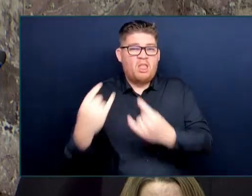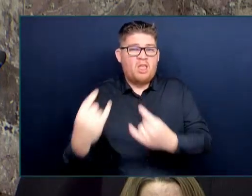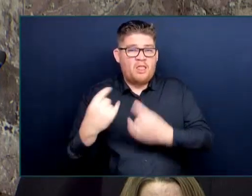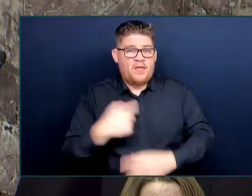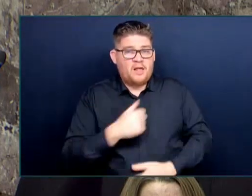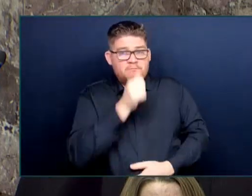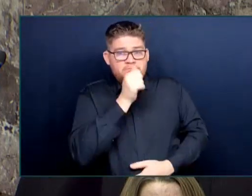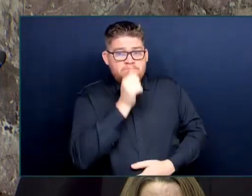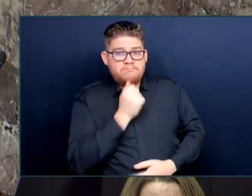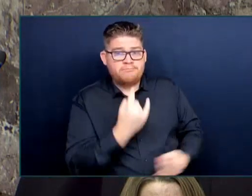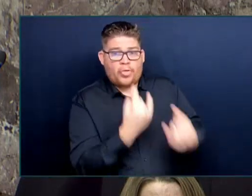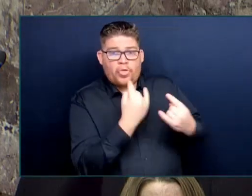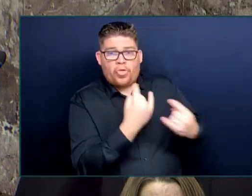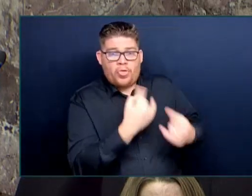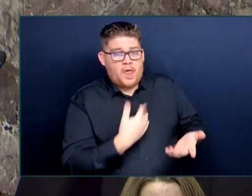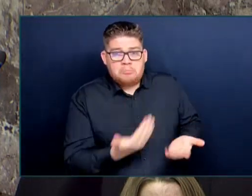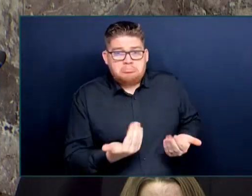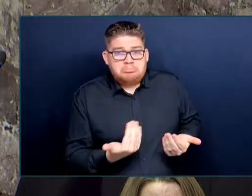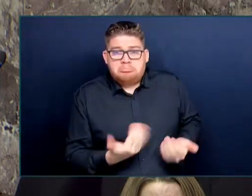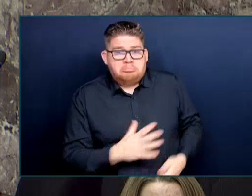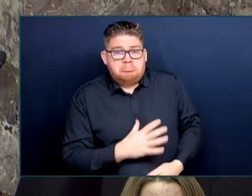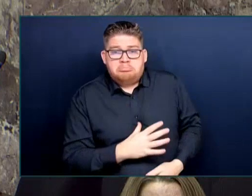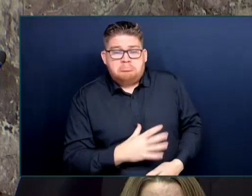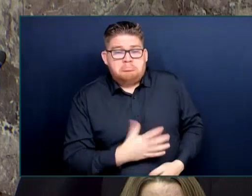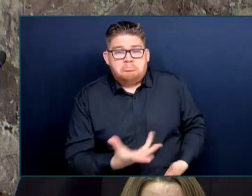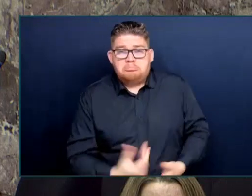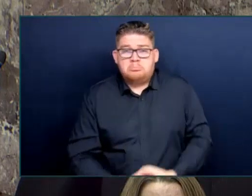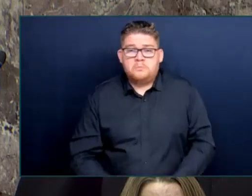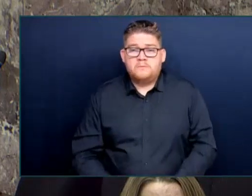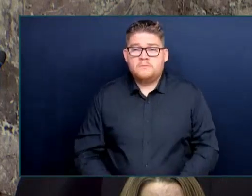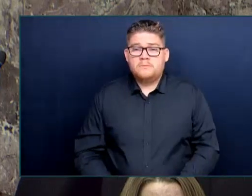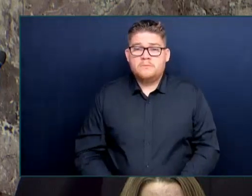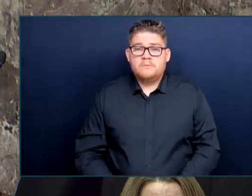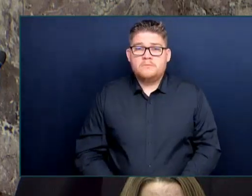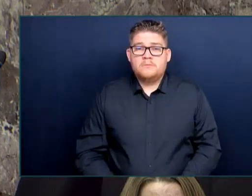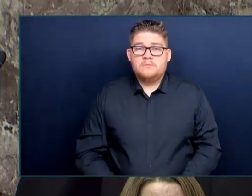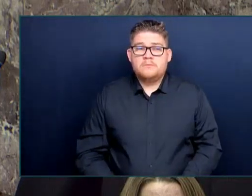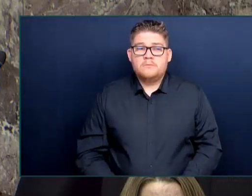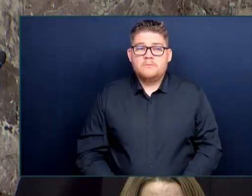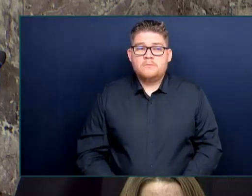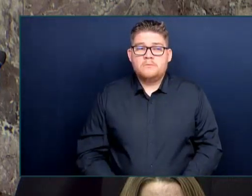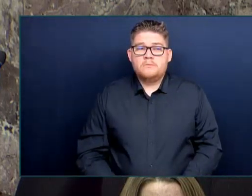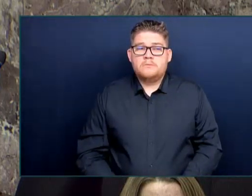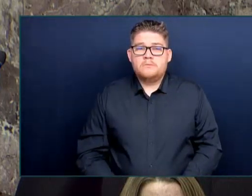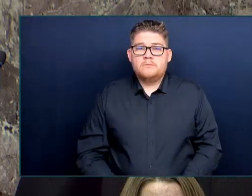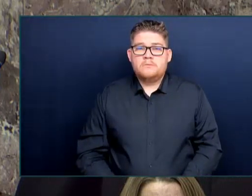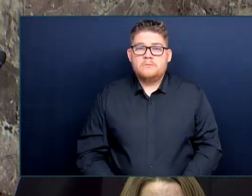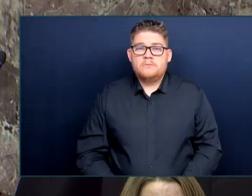I think, Honourable Speaker,